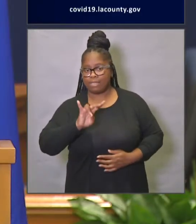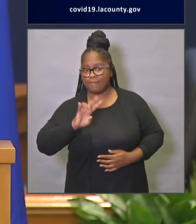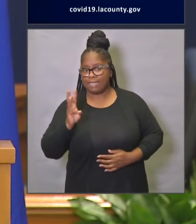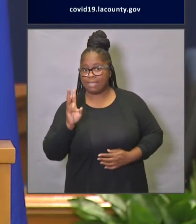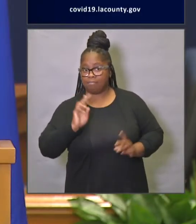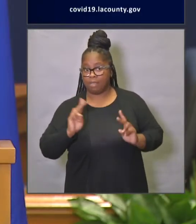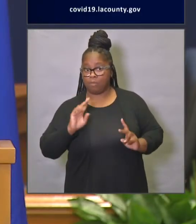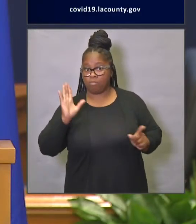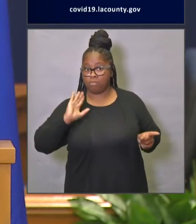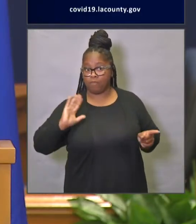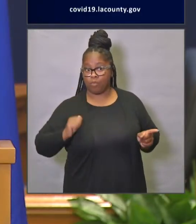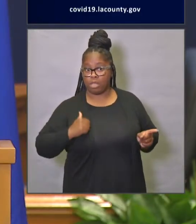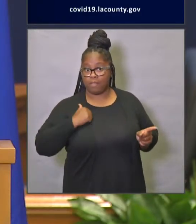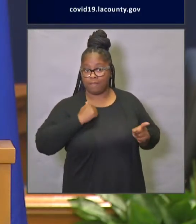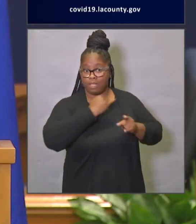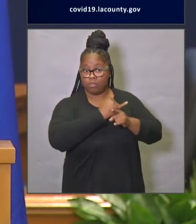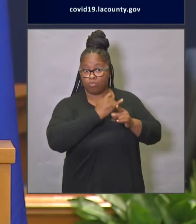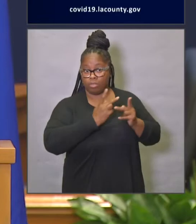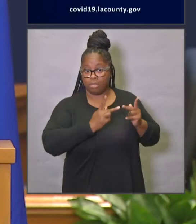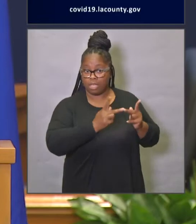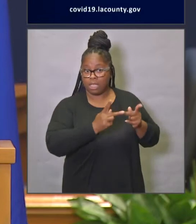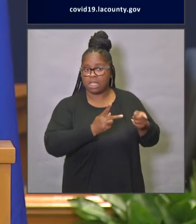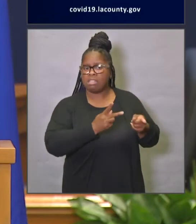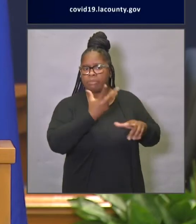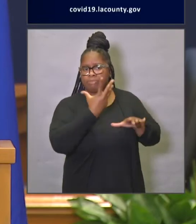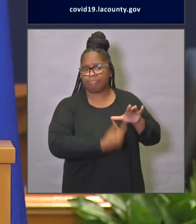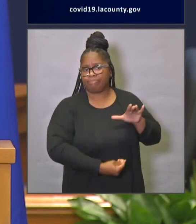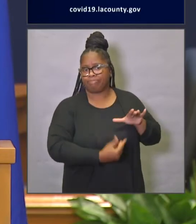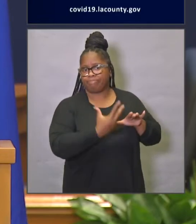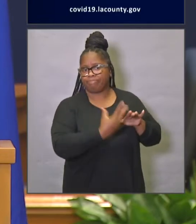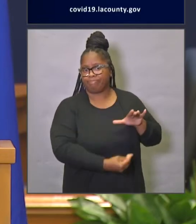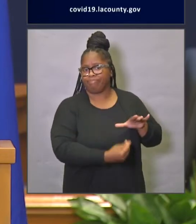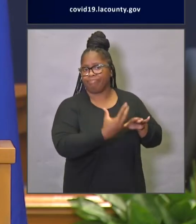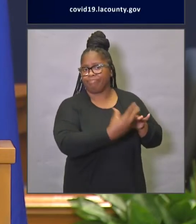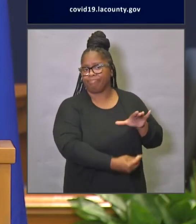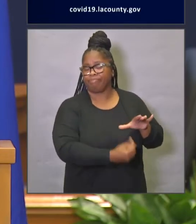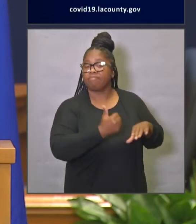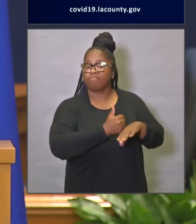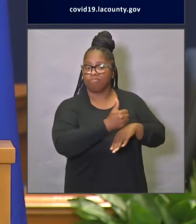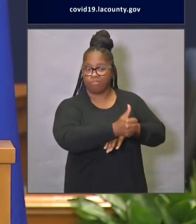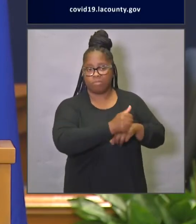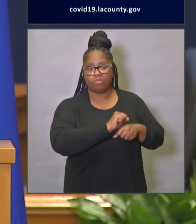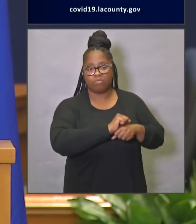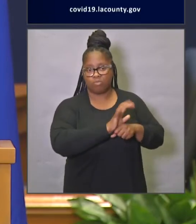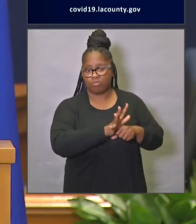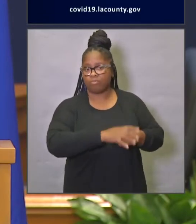2,776 residents in institutional settings have passed away from COVID-19.